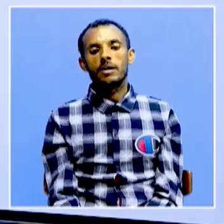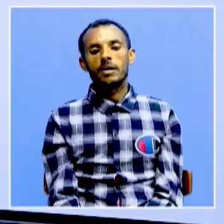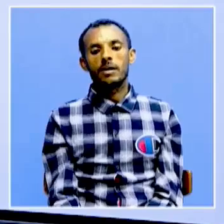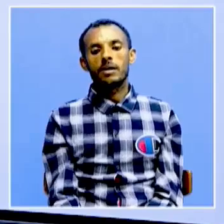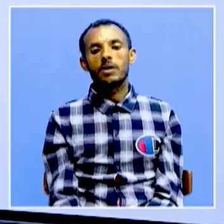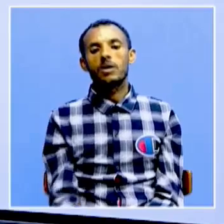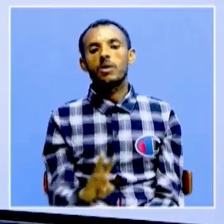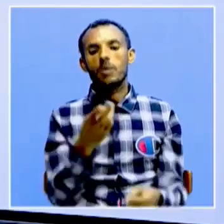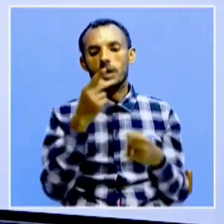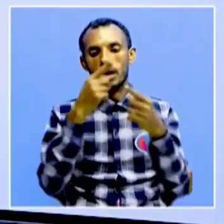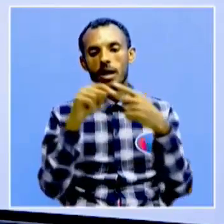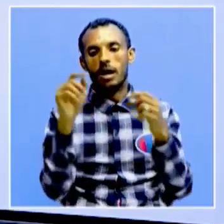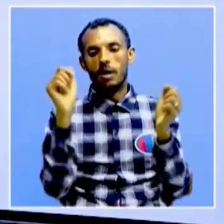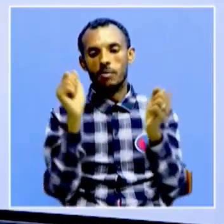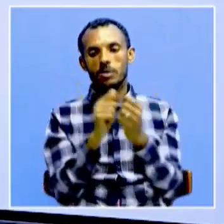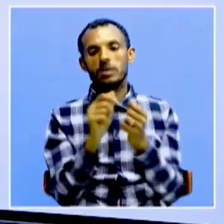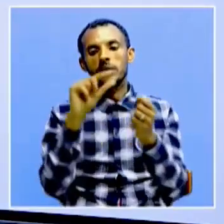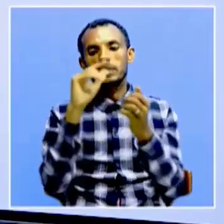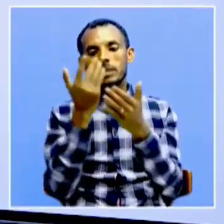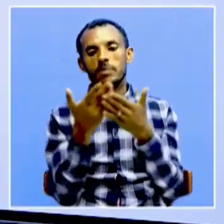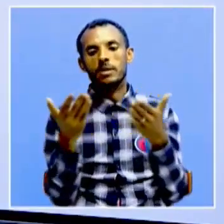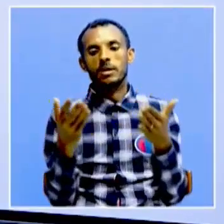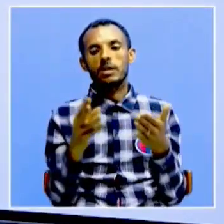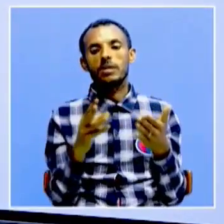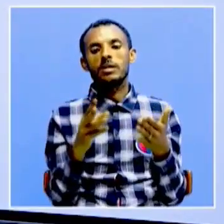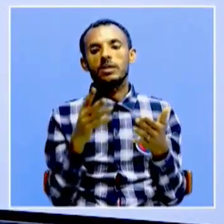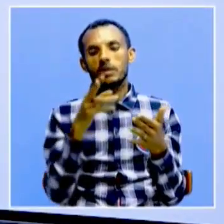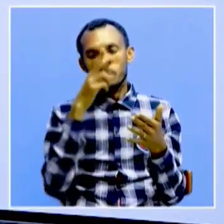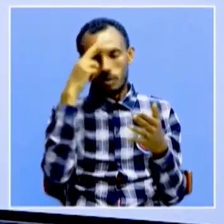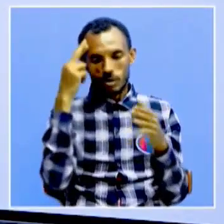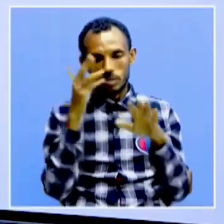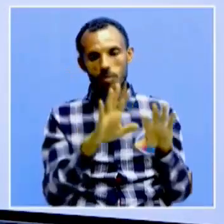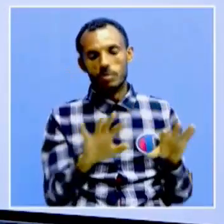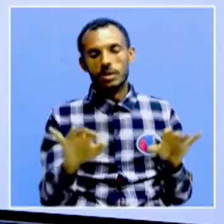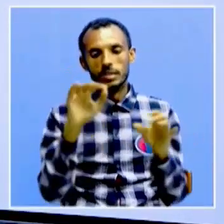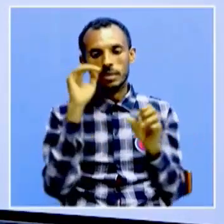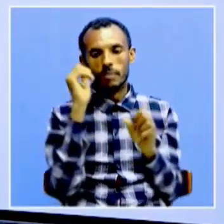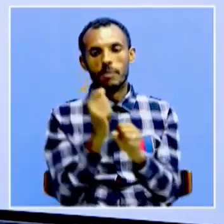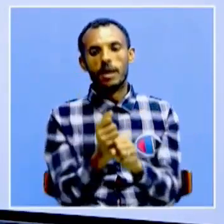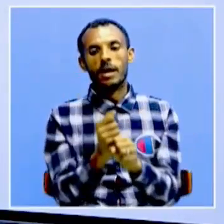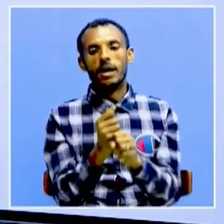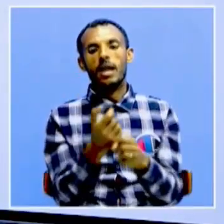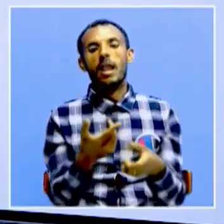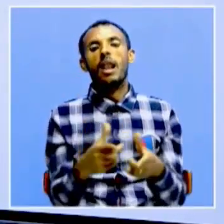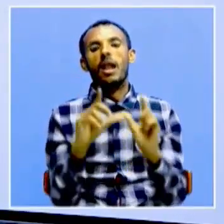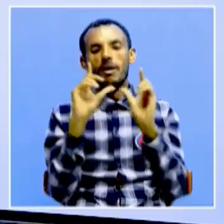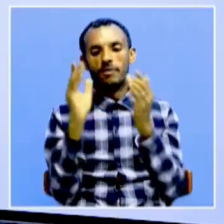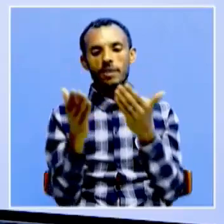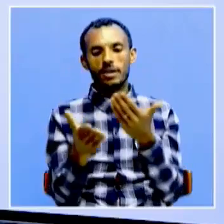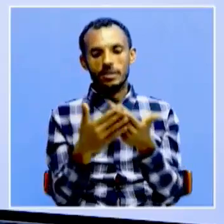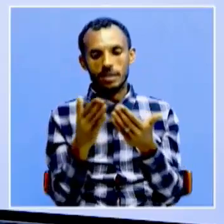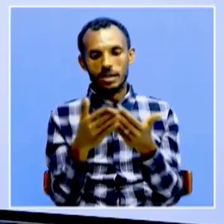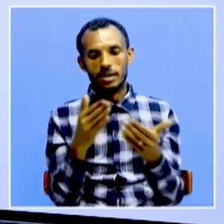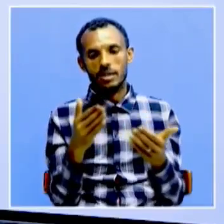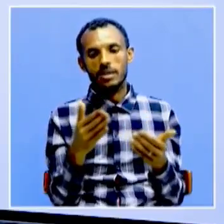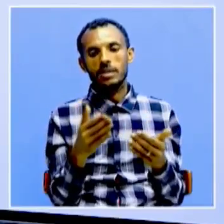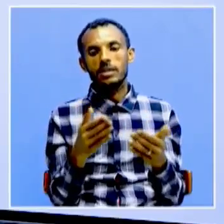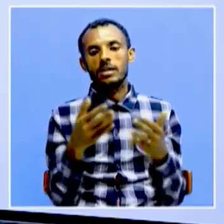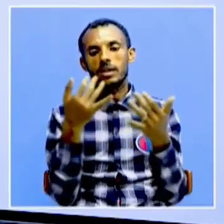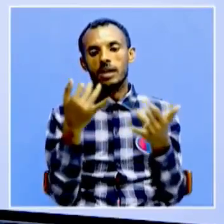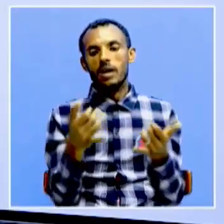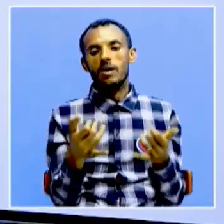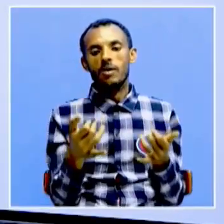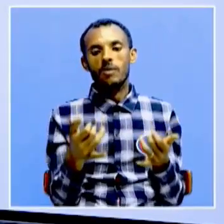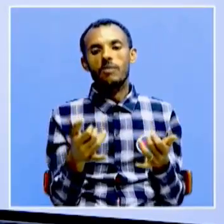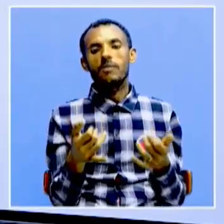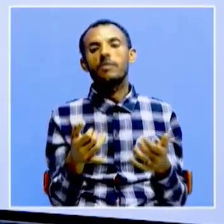we come up with something. What do we say? Because computers make life easier, you see? Now,